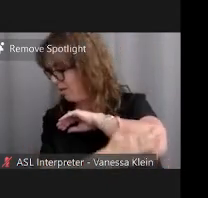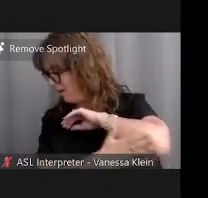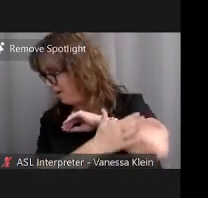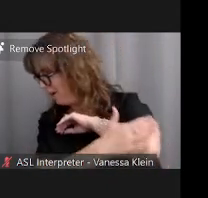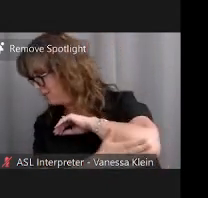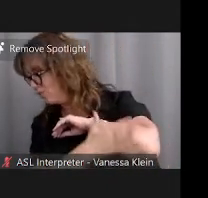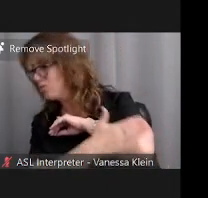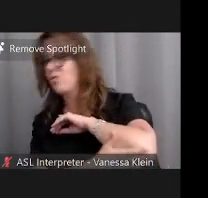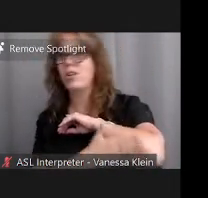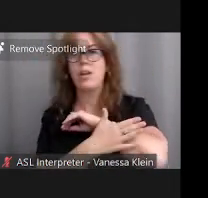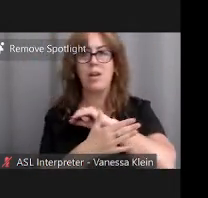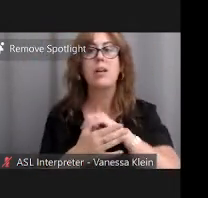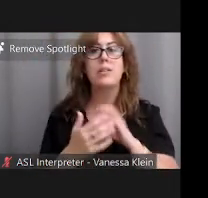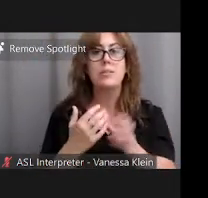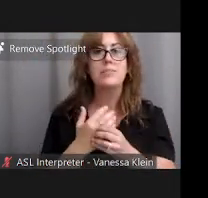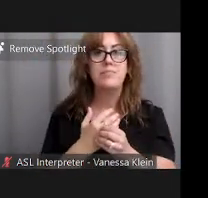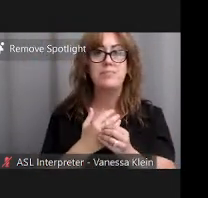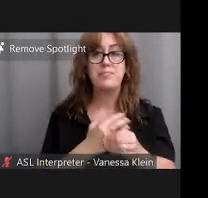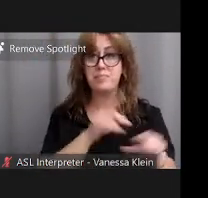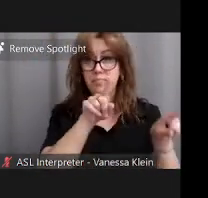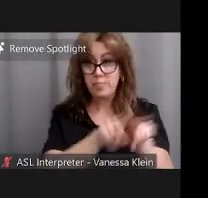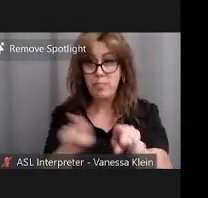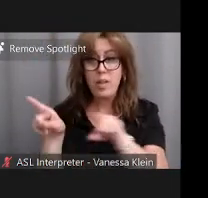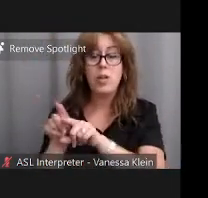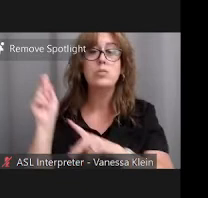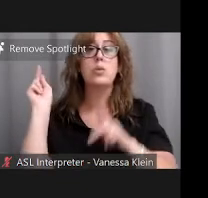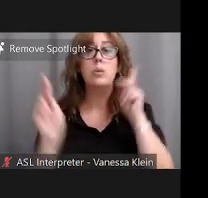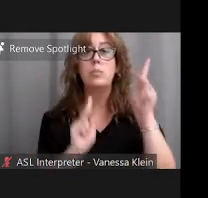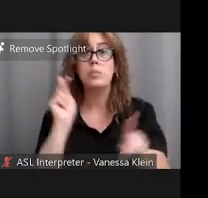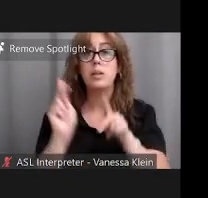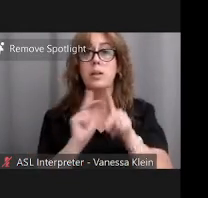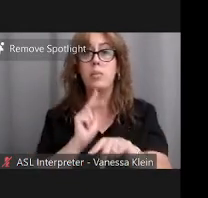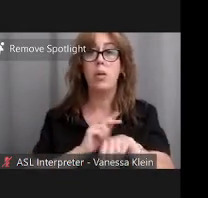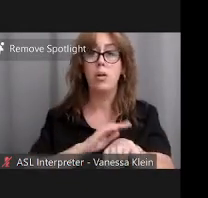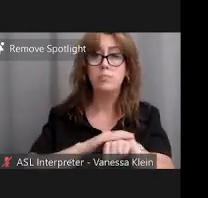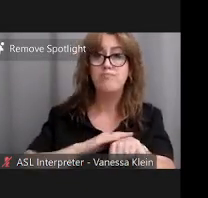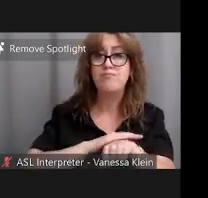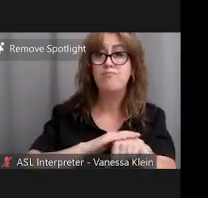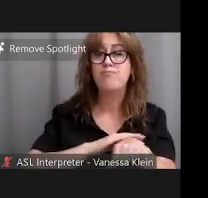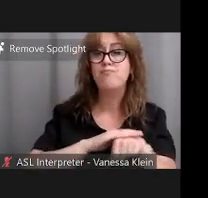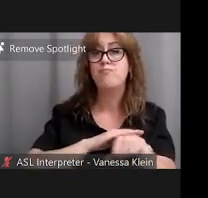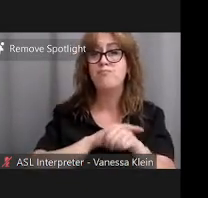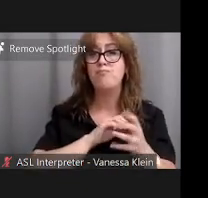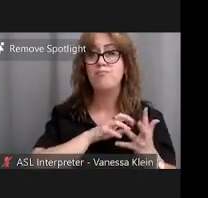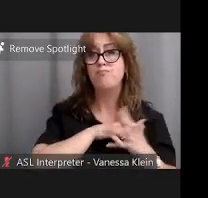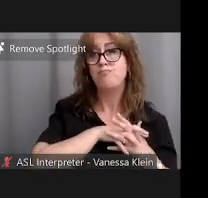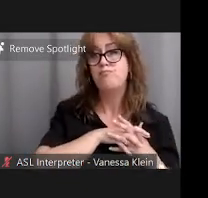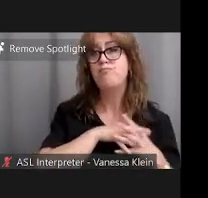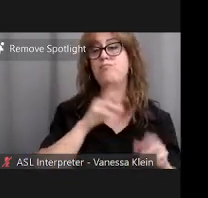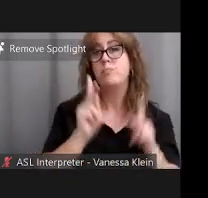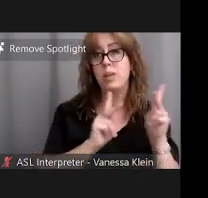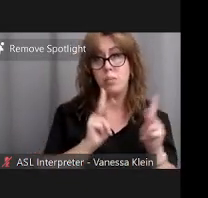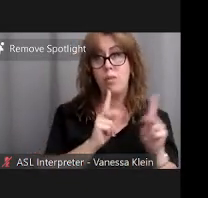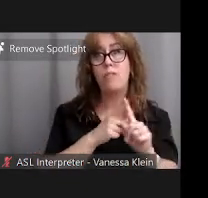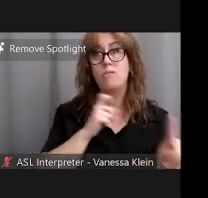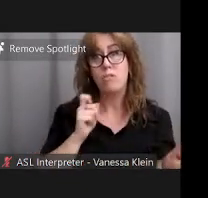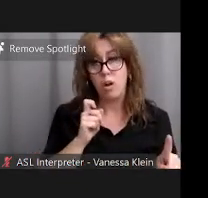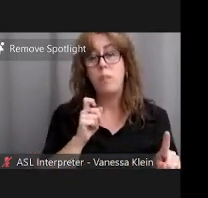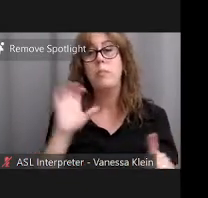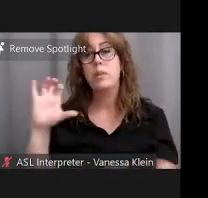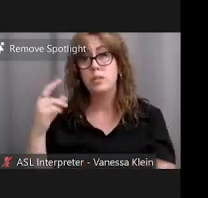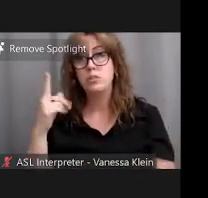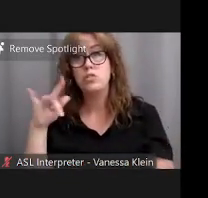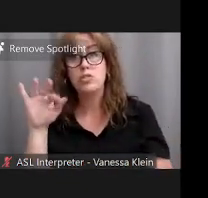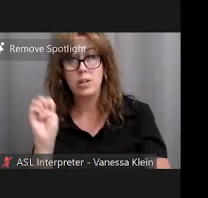a role that the indigenous people of Chile are going to play a significant role. So